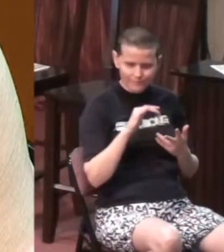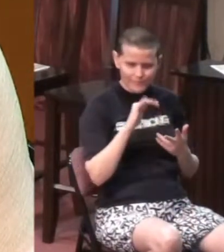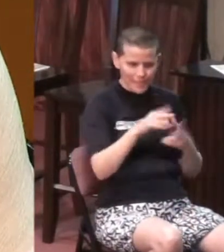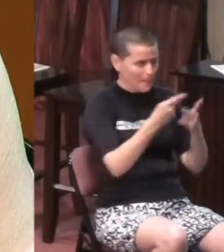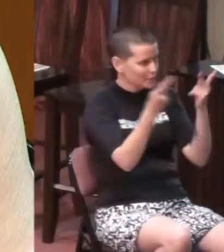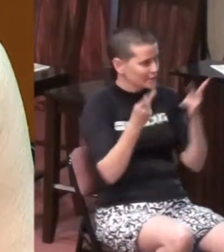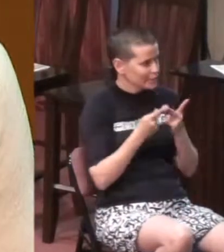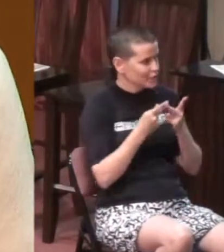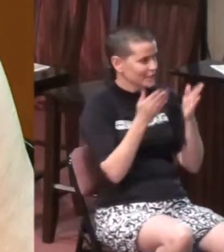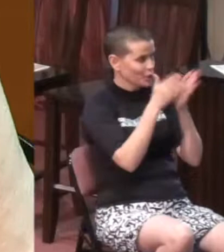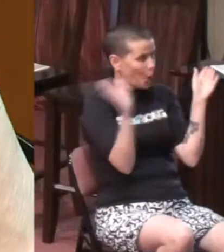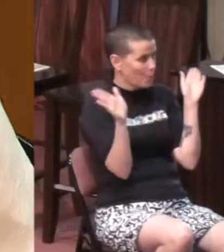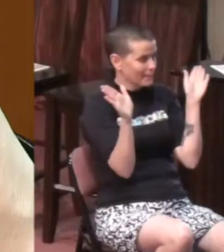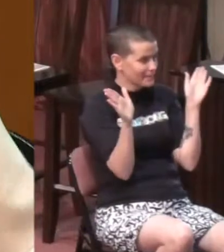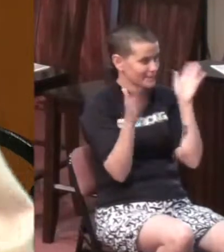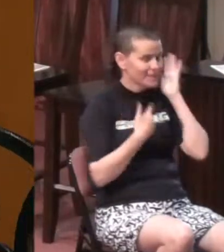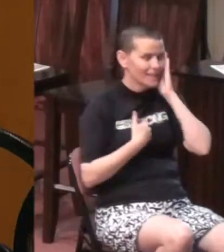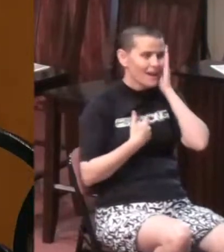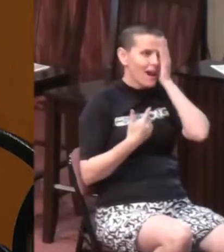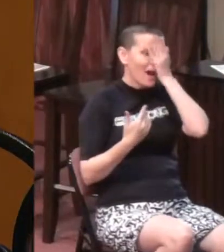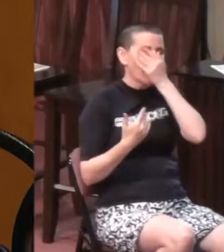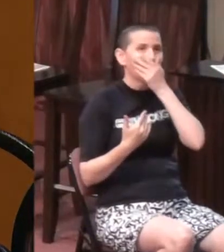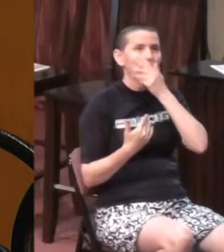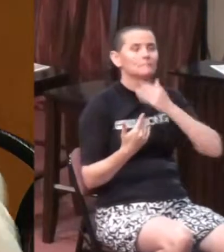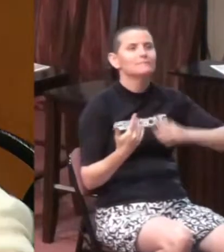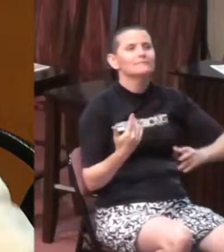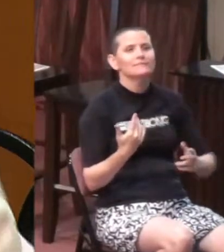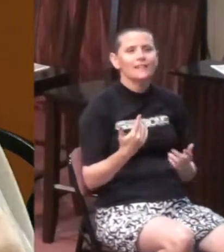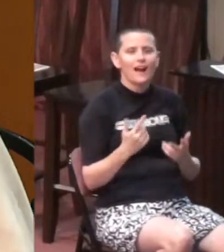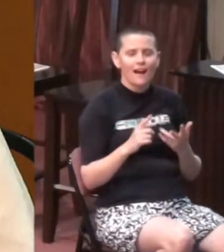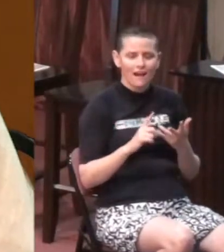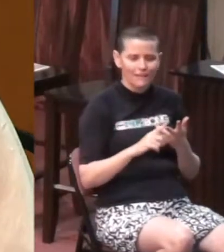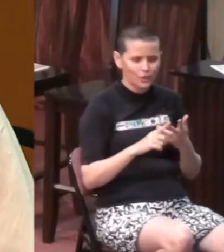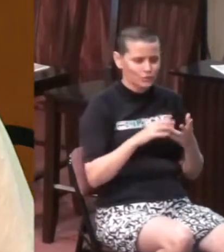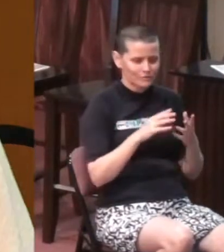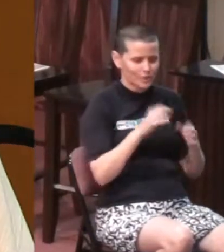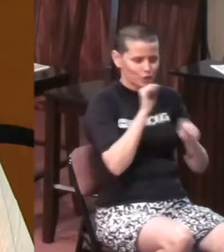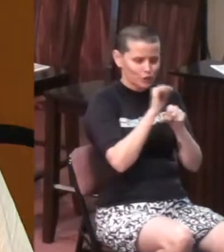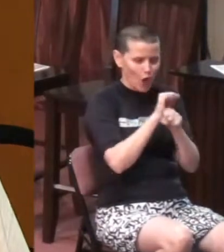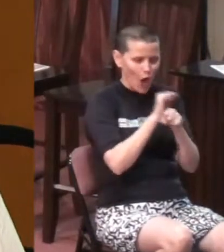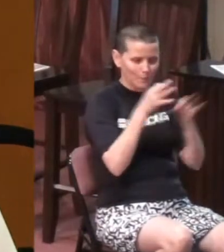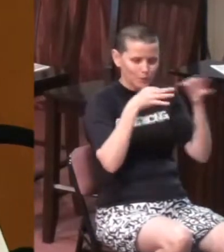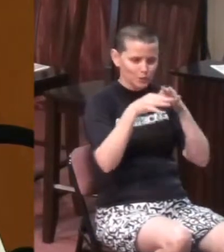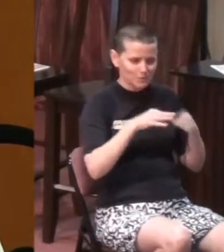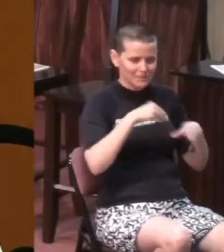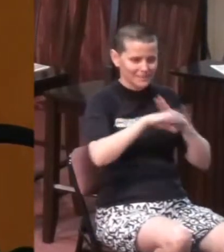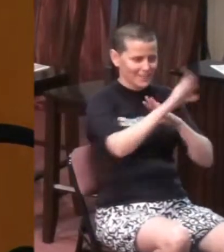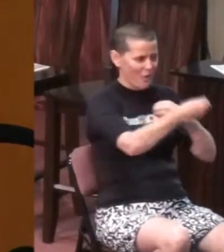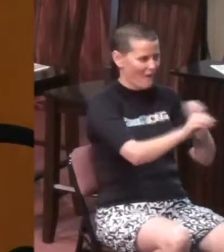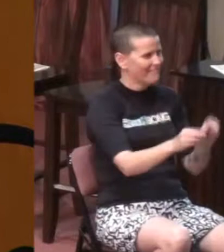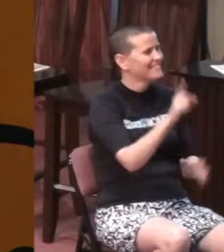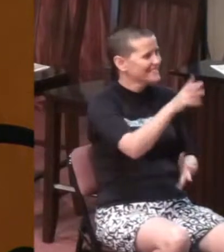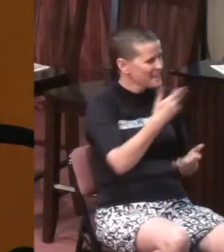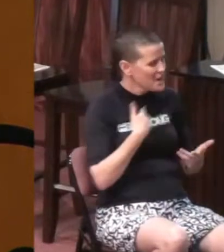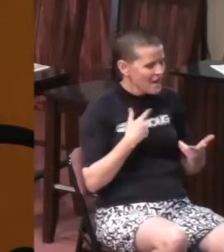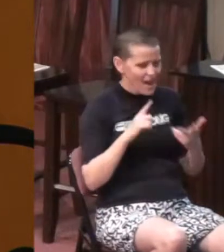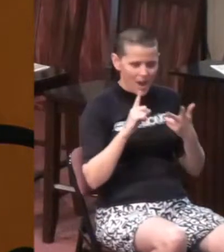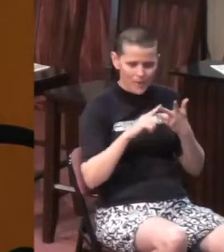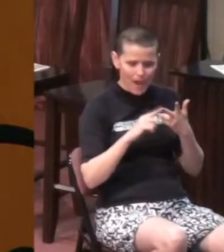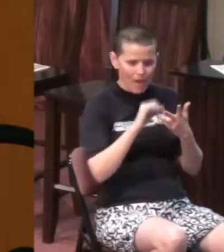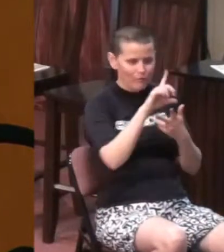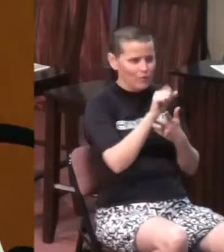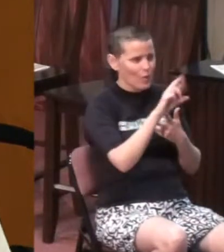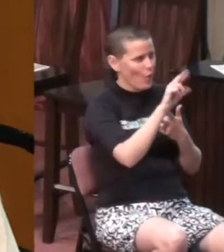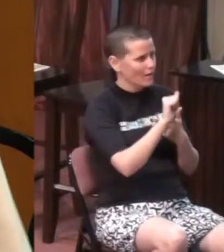you're interested, we would love to hear from you. There's a job description in the office. We had Laura Maddox,